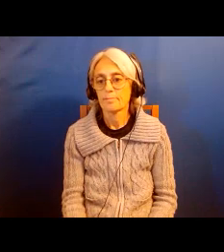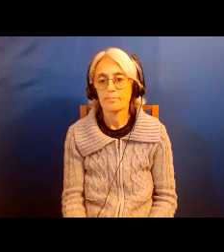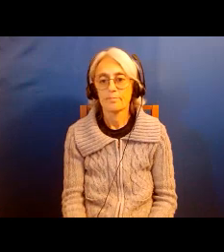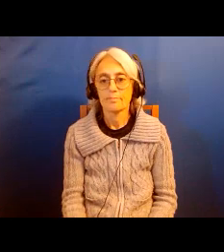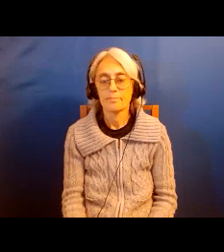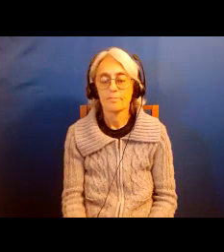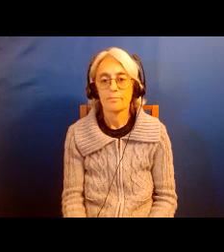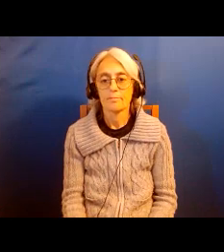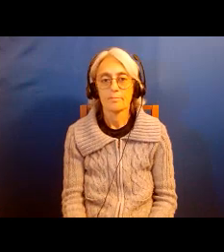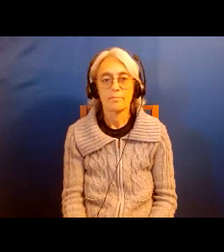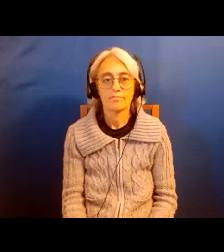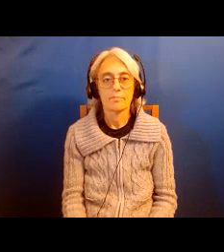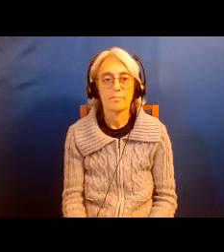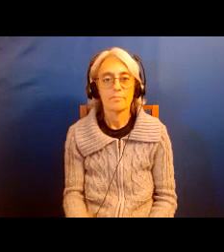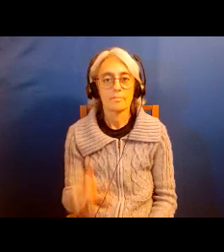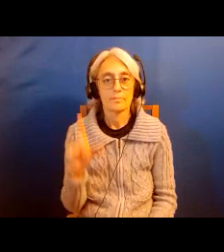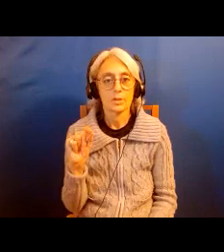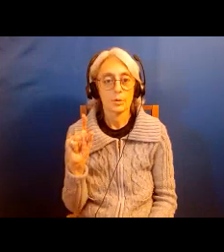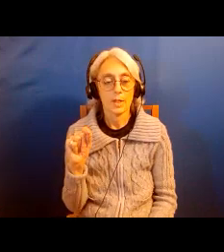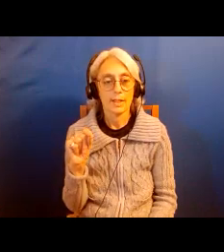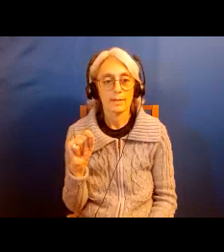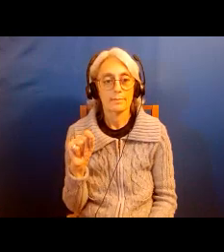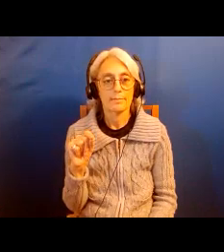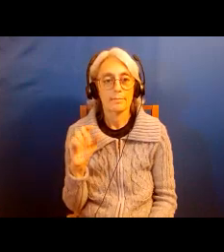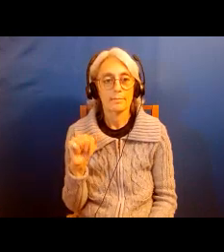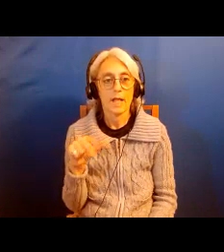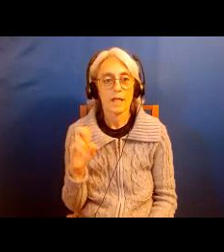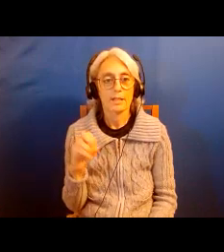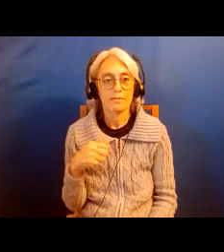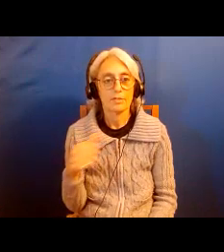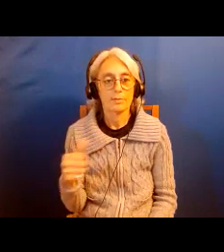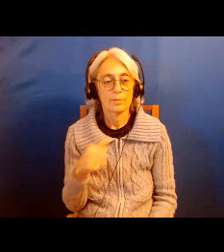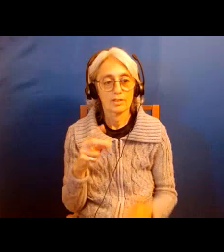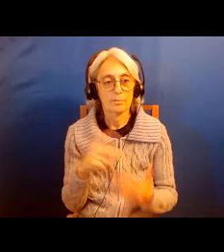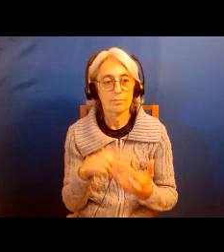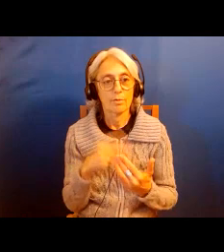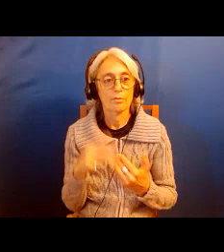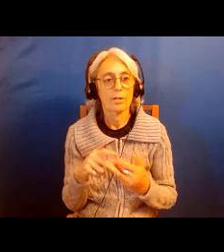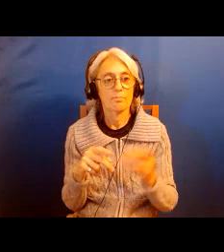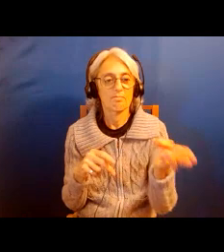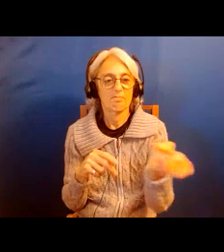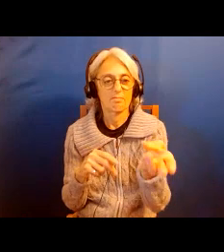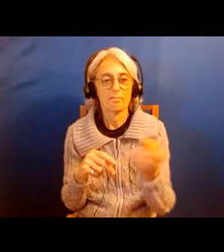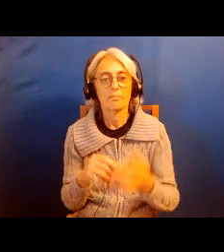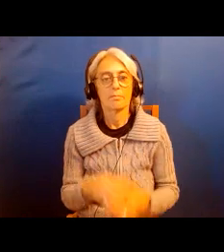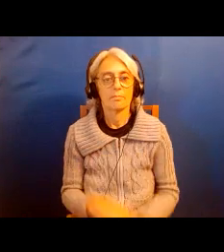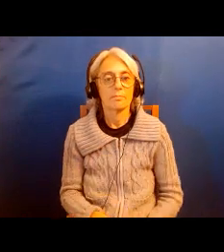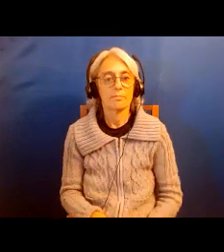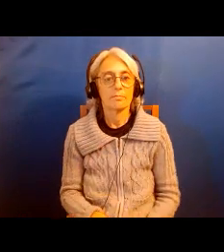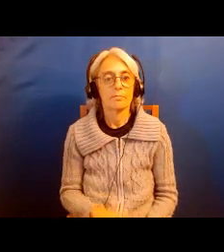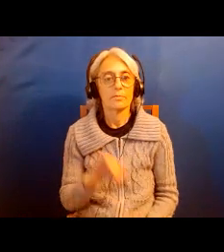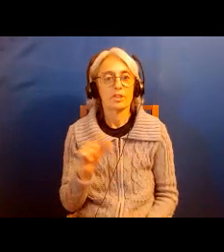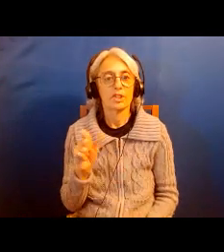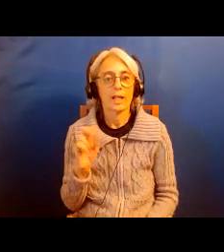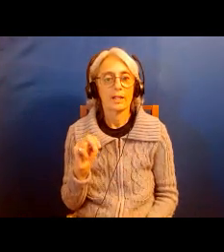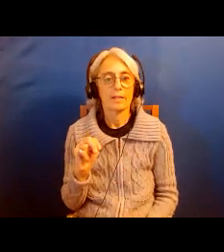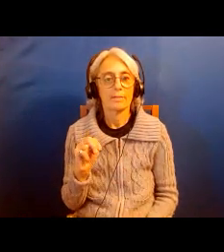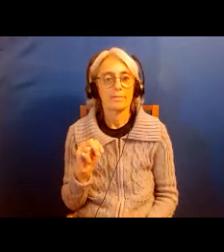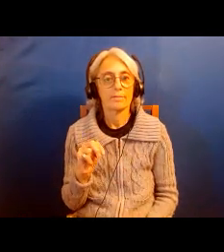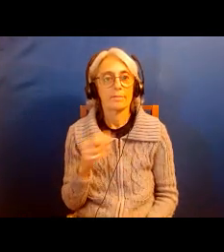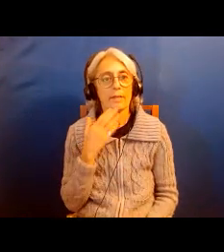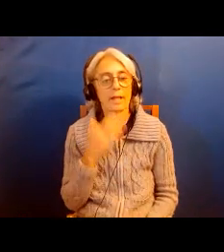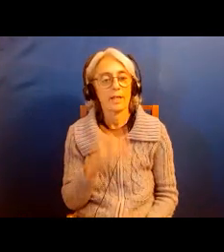Next up is item 20, Active Transportation Program Status Report. Jaden. Thank you. Good